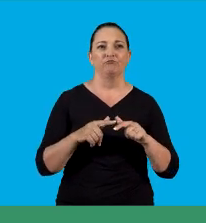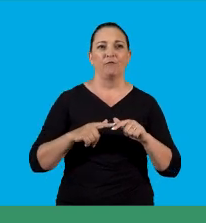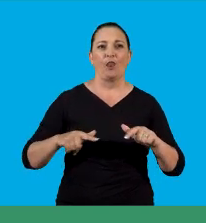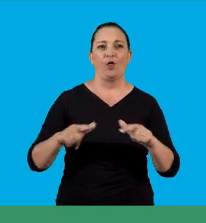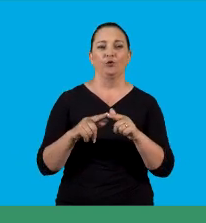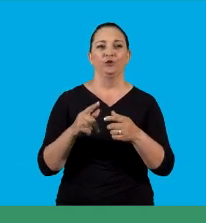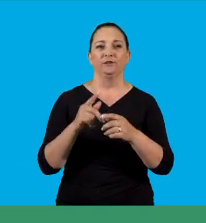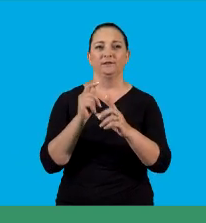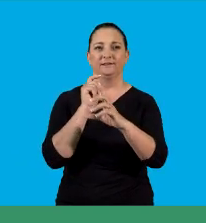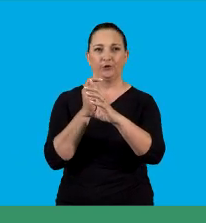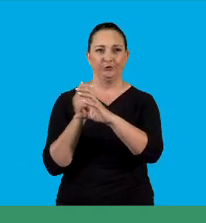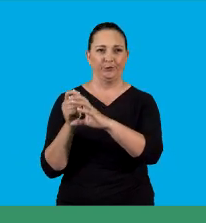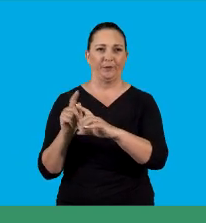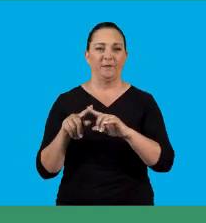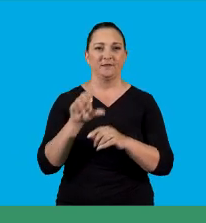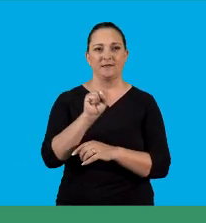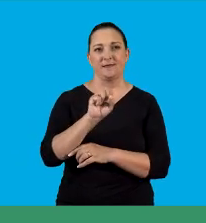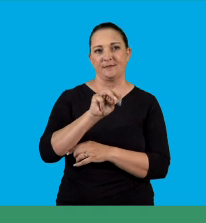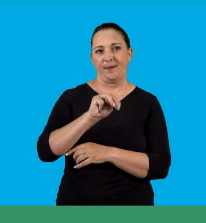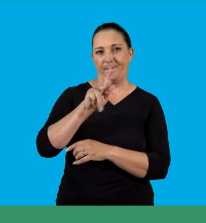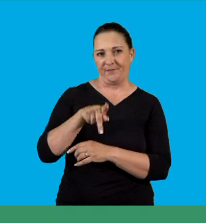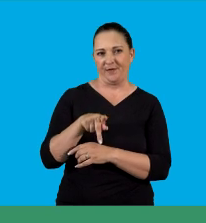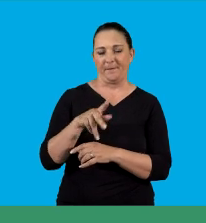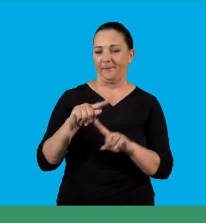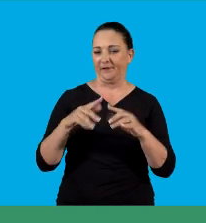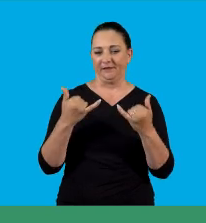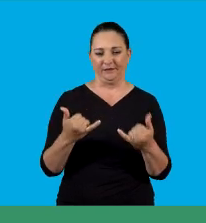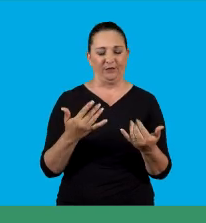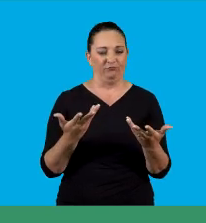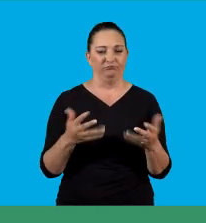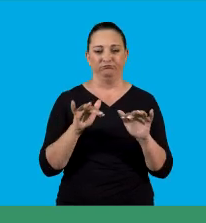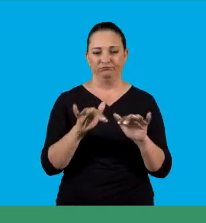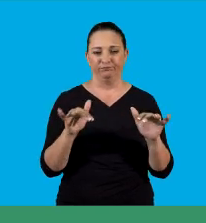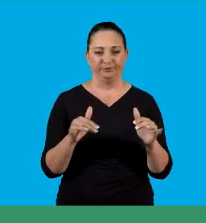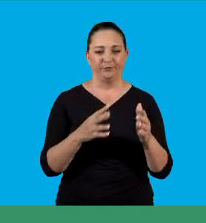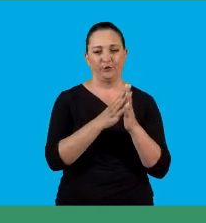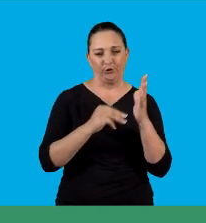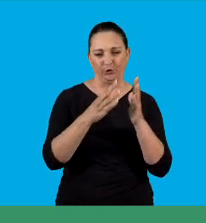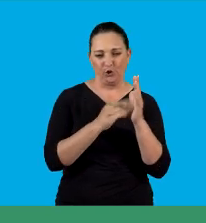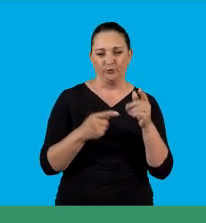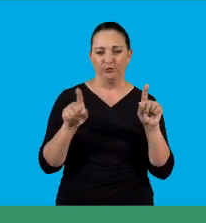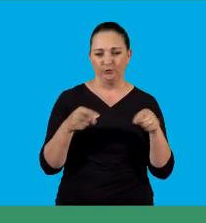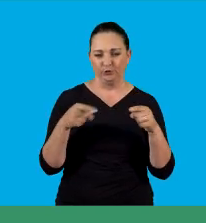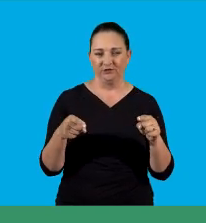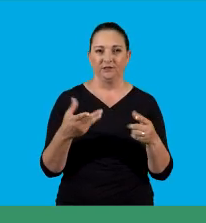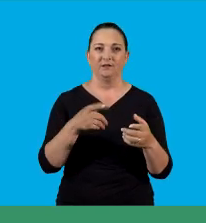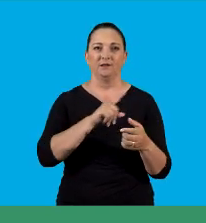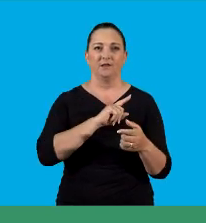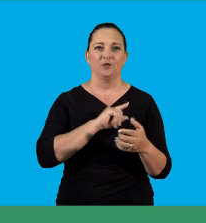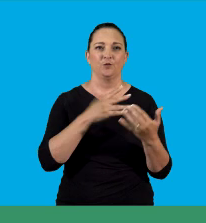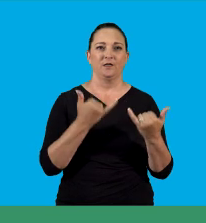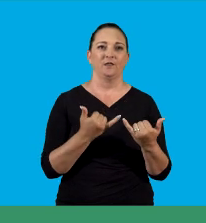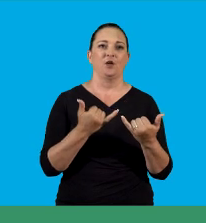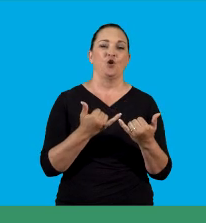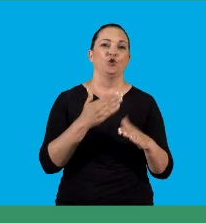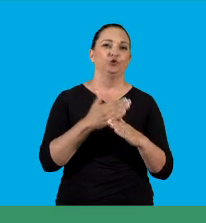is losing sales and income because of people who illegally duplicate and distribute their music albums. This leads